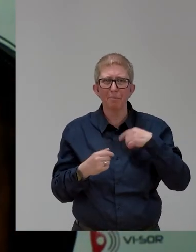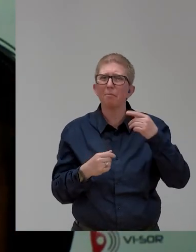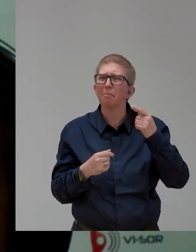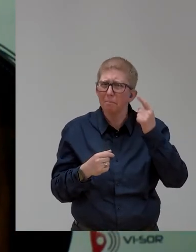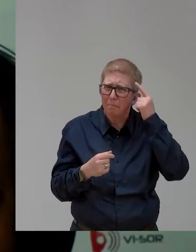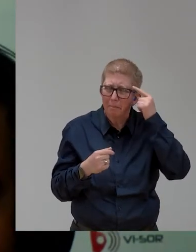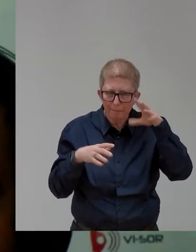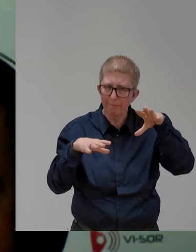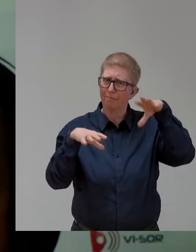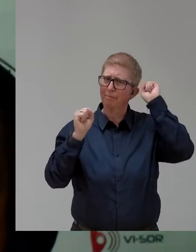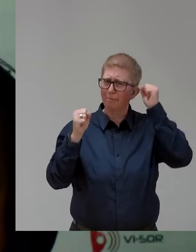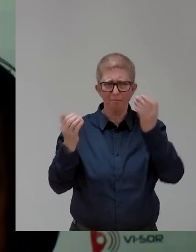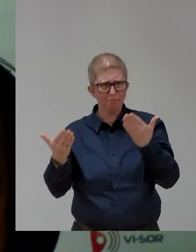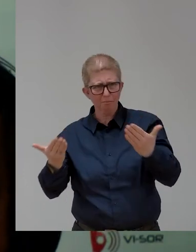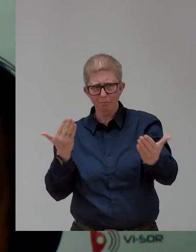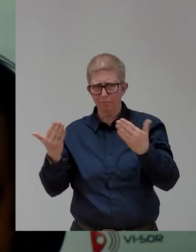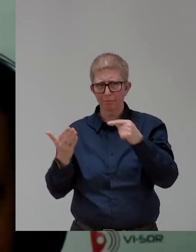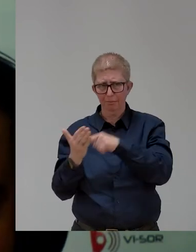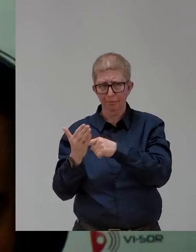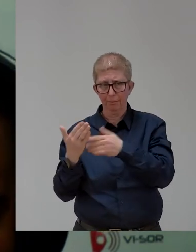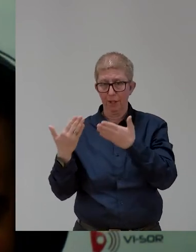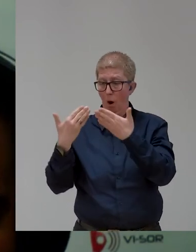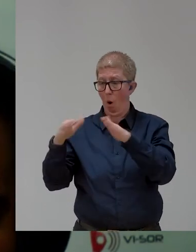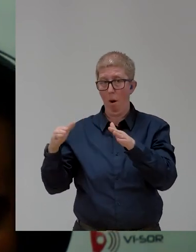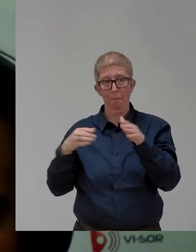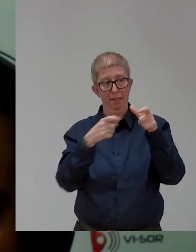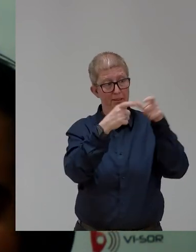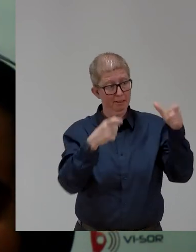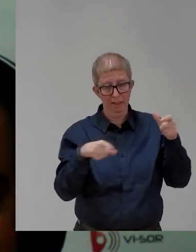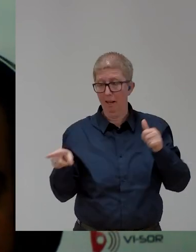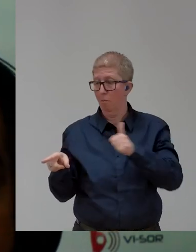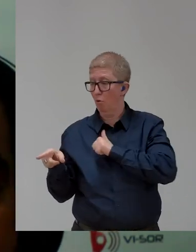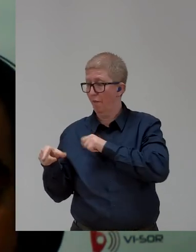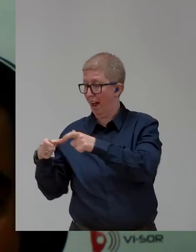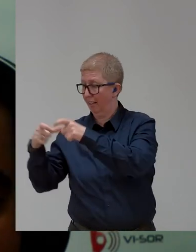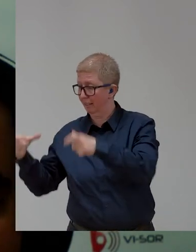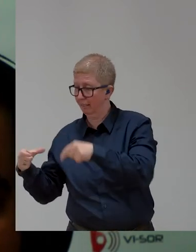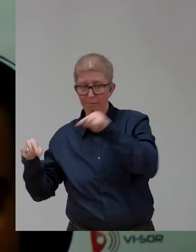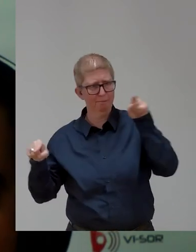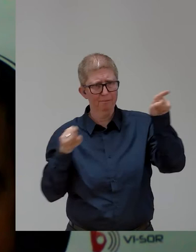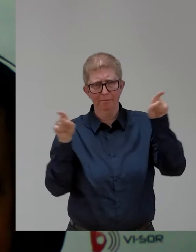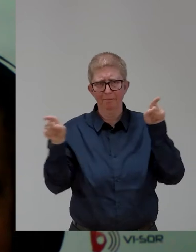between the public sector and the private sector. The public sector is responsible for meeting our